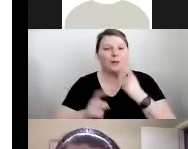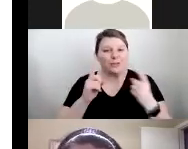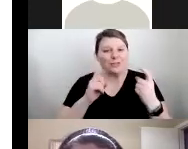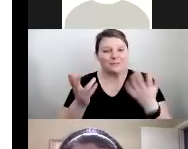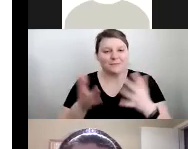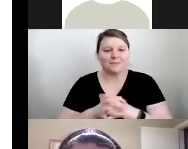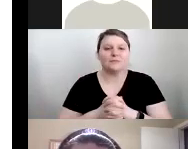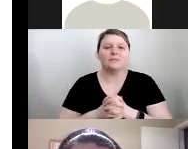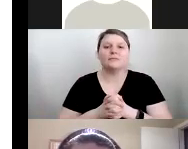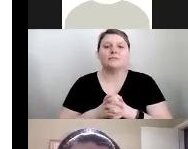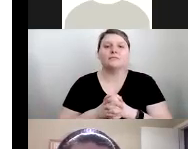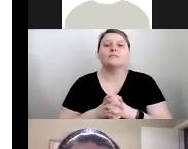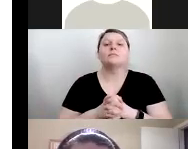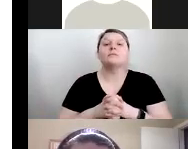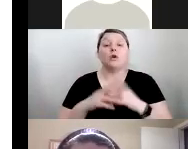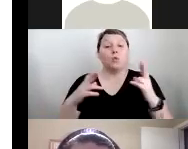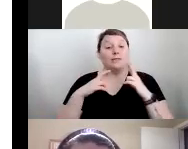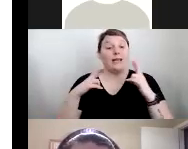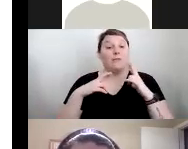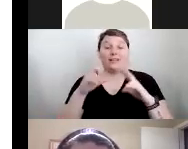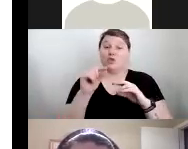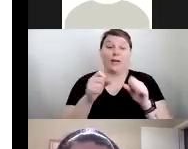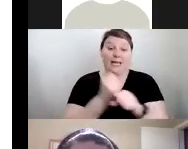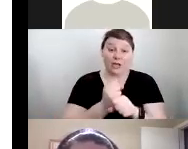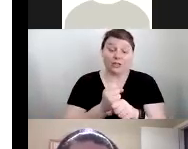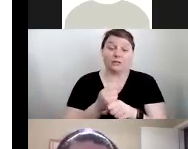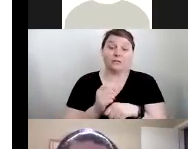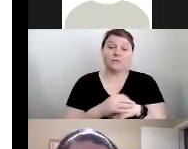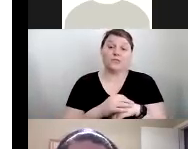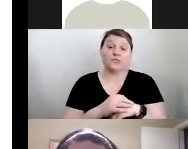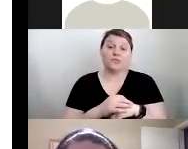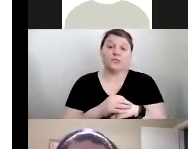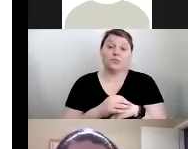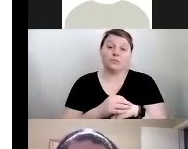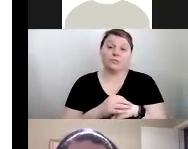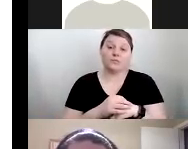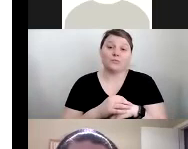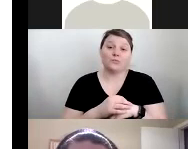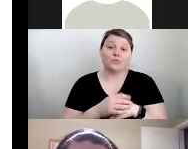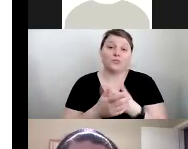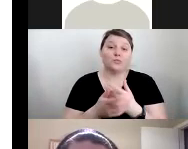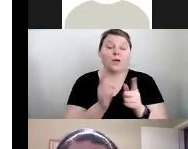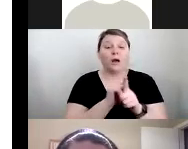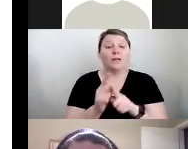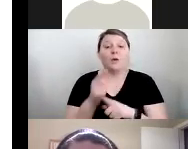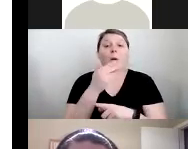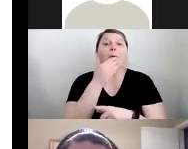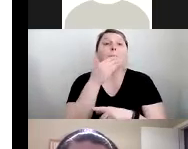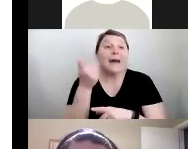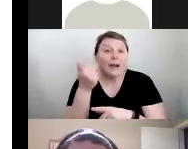one. And the retirement is 20 years, although there's also a better retirement if you stay for